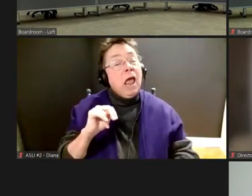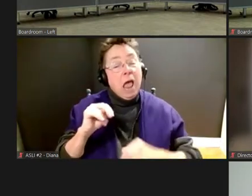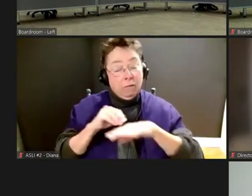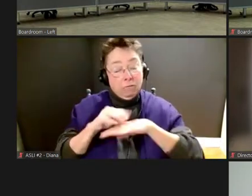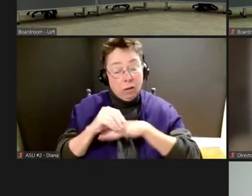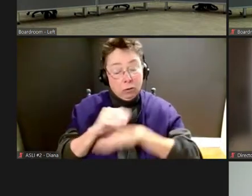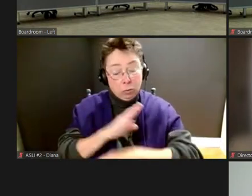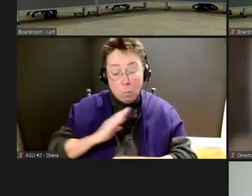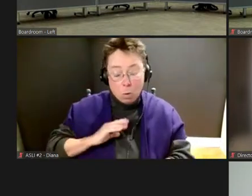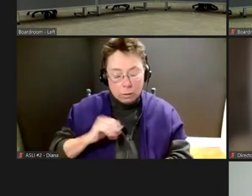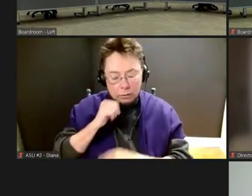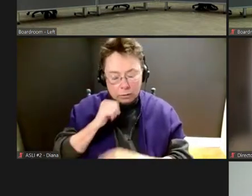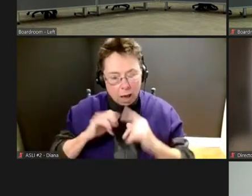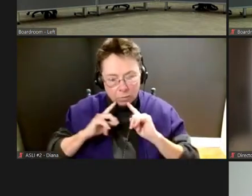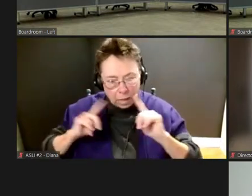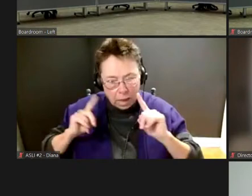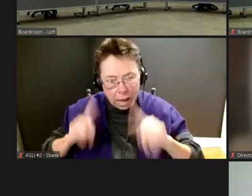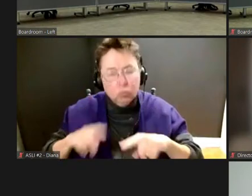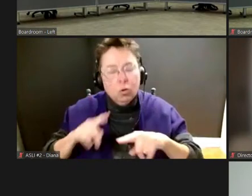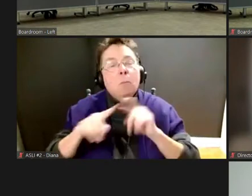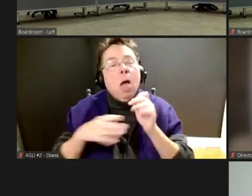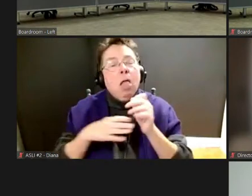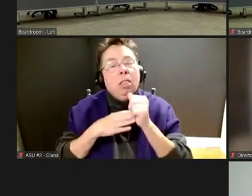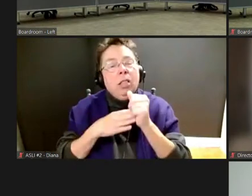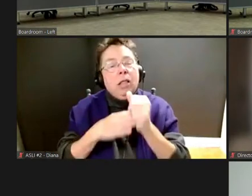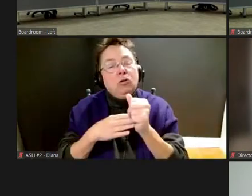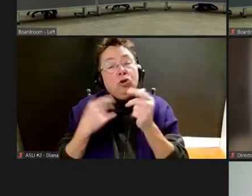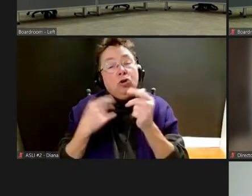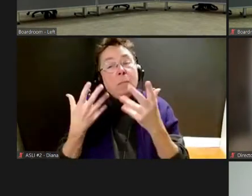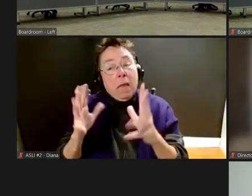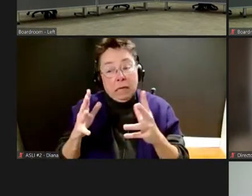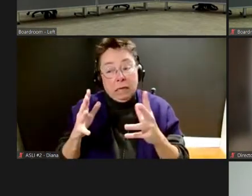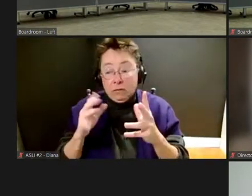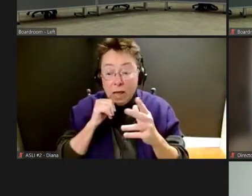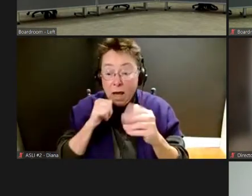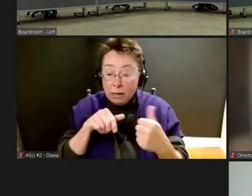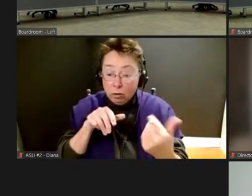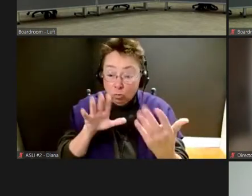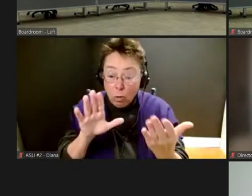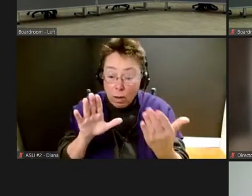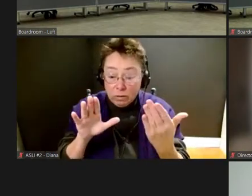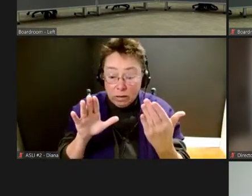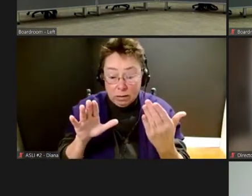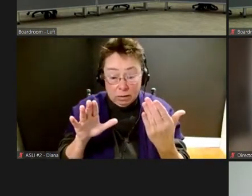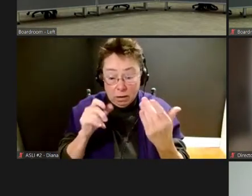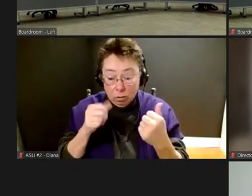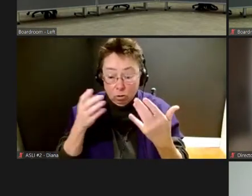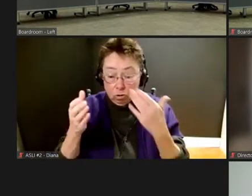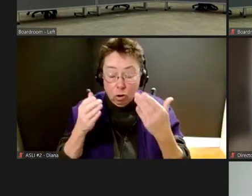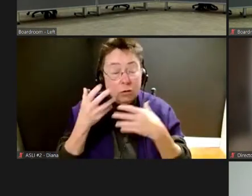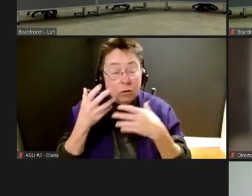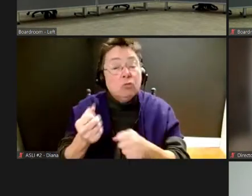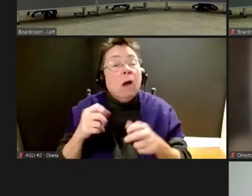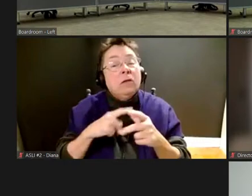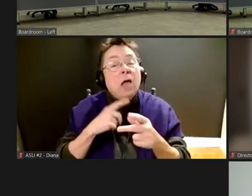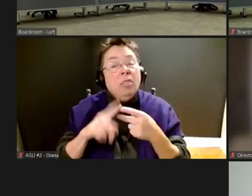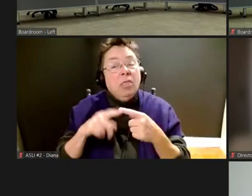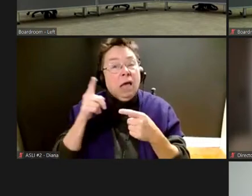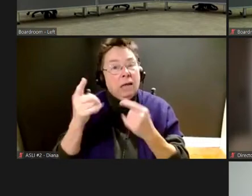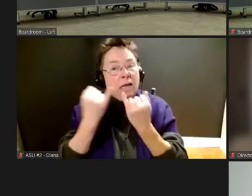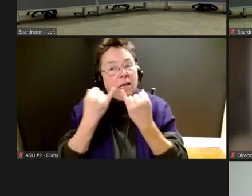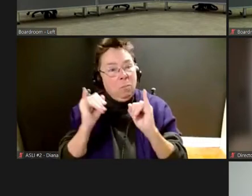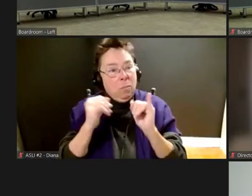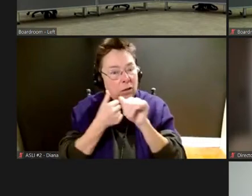tell you that leadership has and is failing to address the service crisis. It will tell you that it's independently tracked buses and trains and